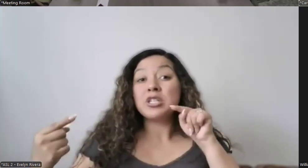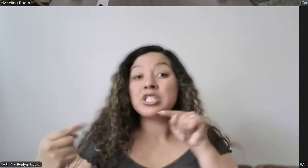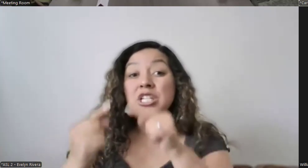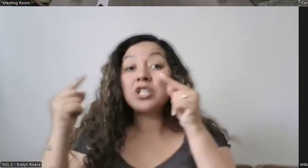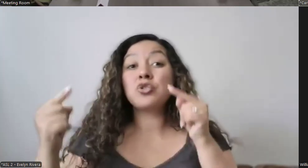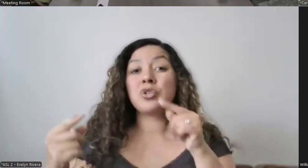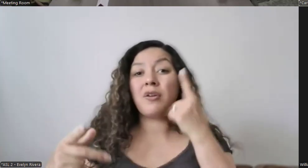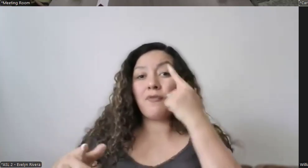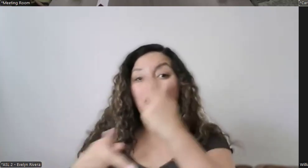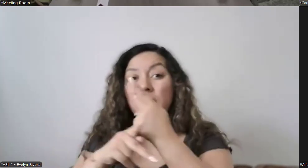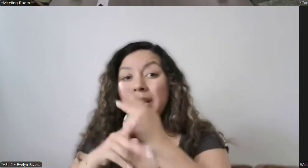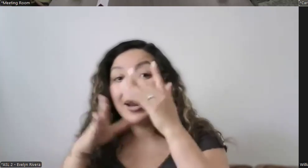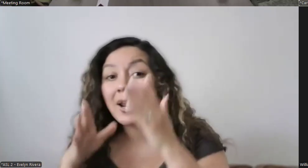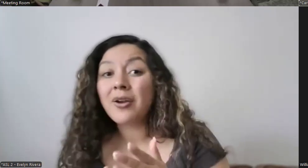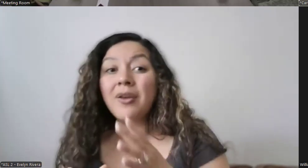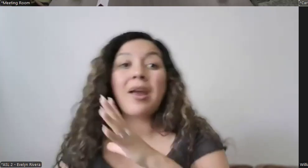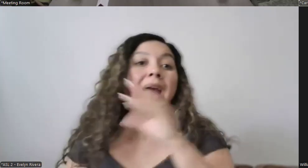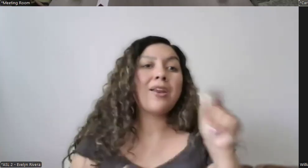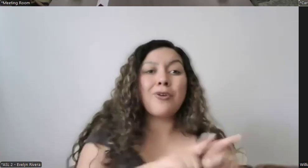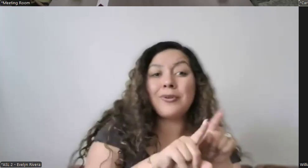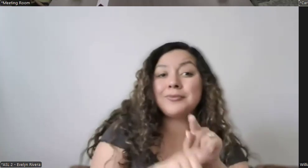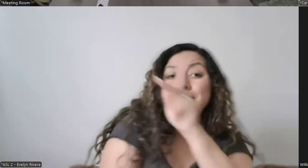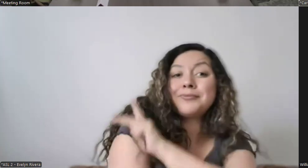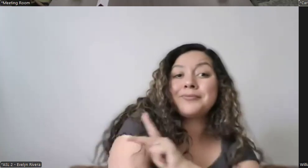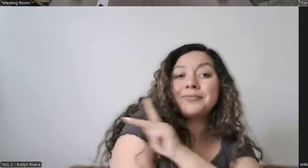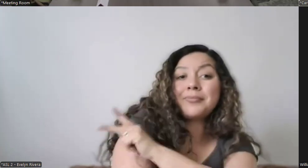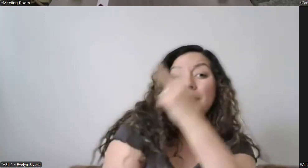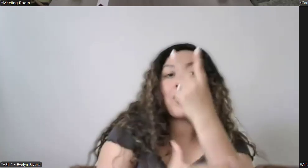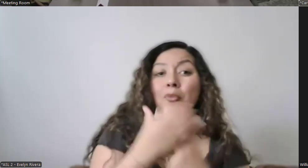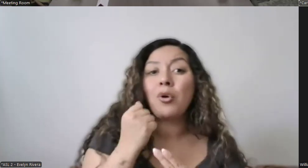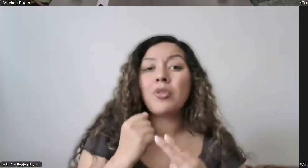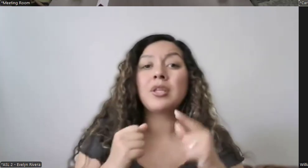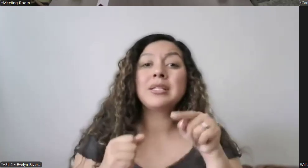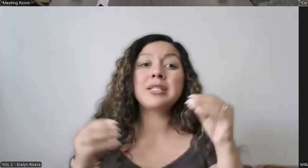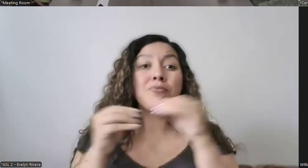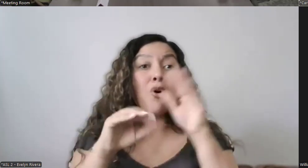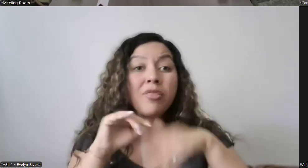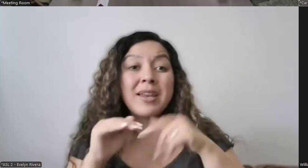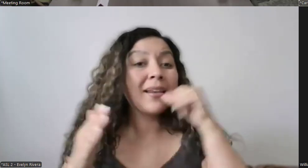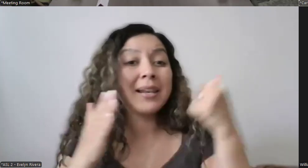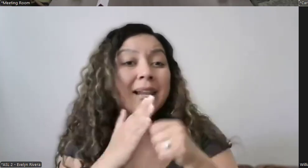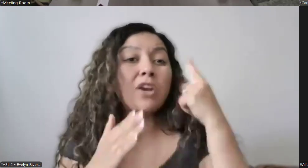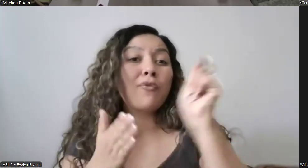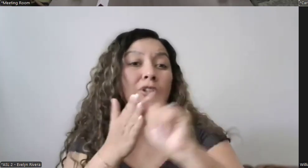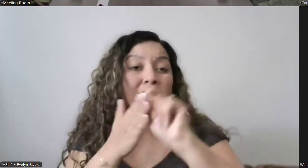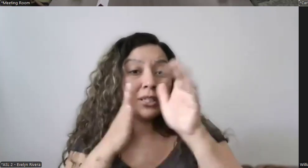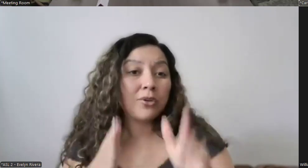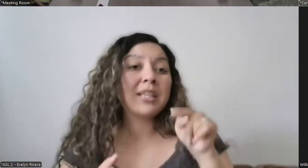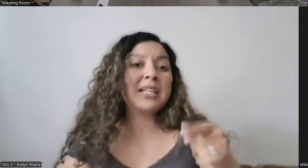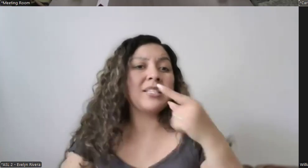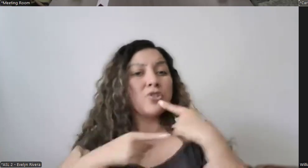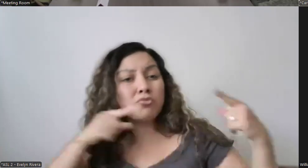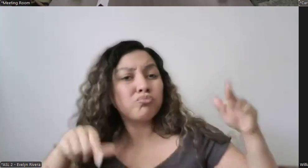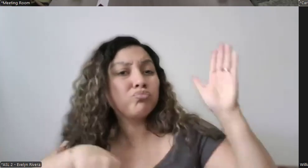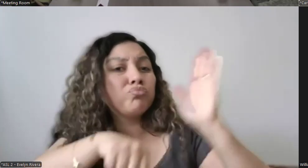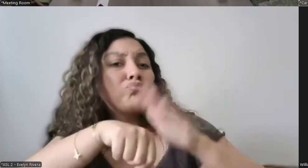to the person cared for as the caregiver. This is more than a letter to the secretary. This is a call out to a task force to